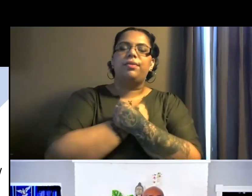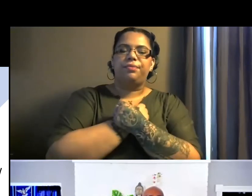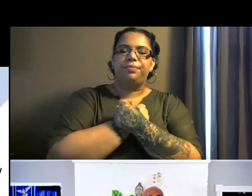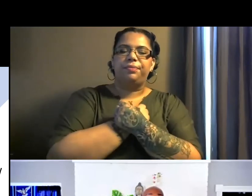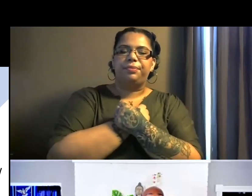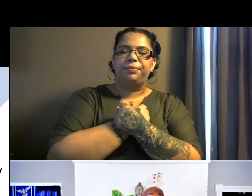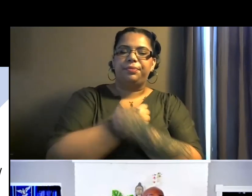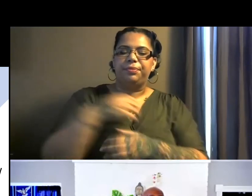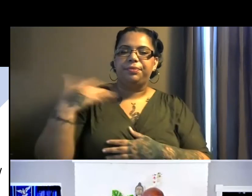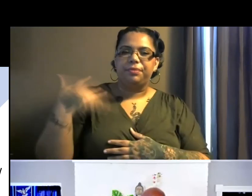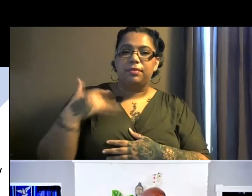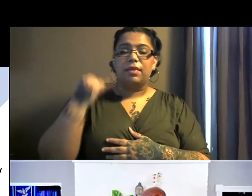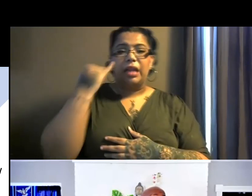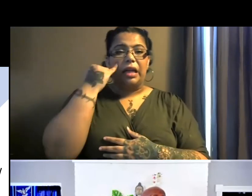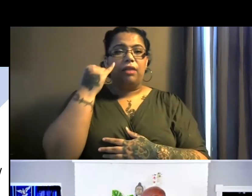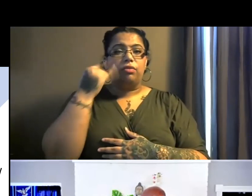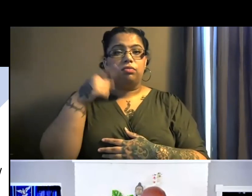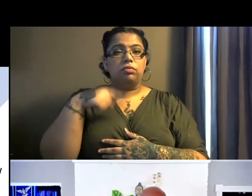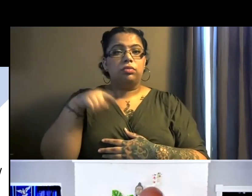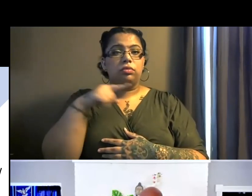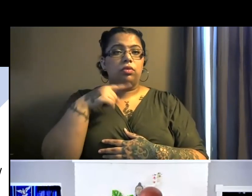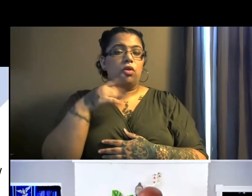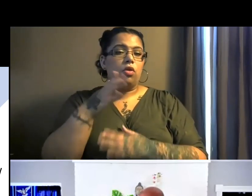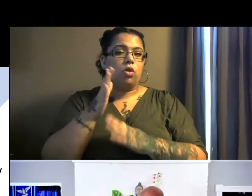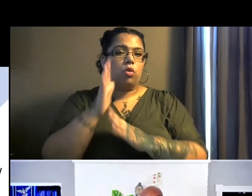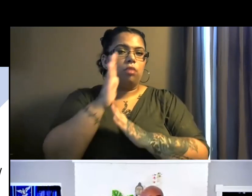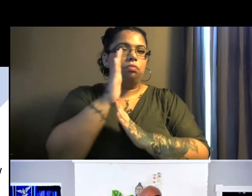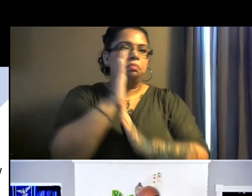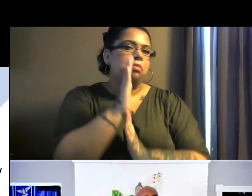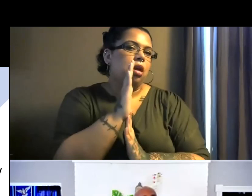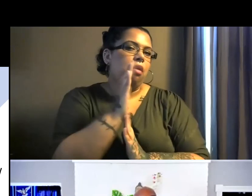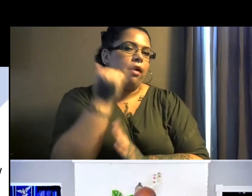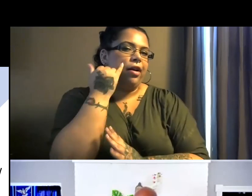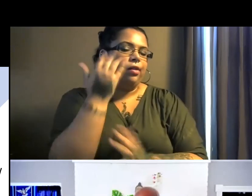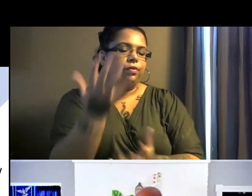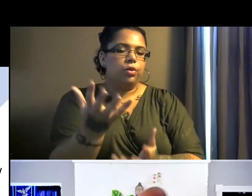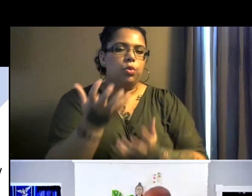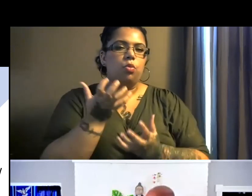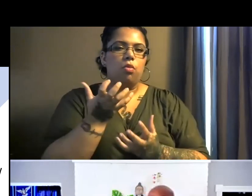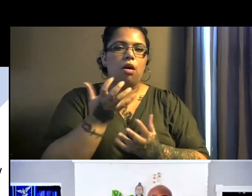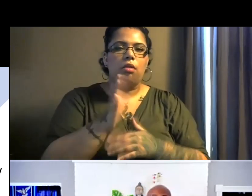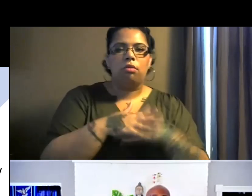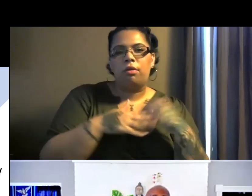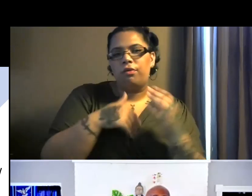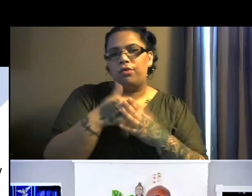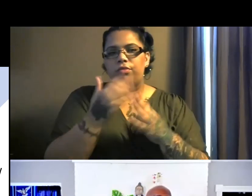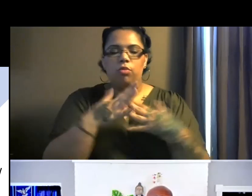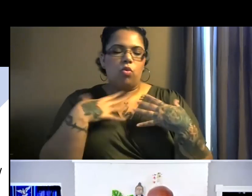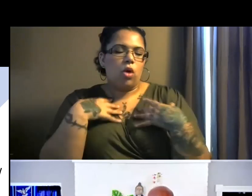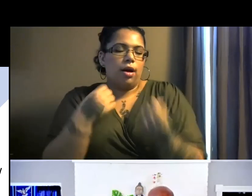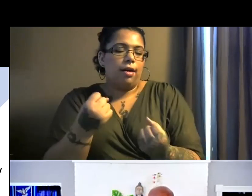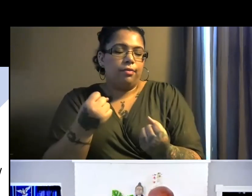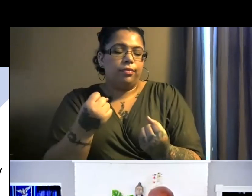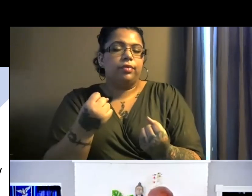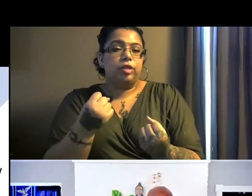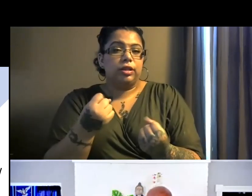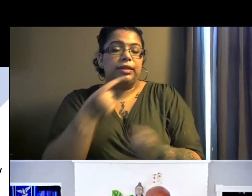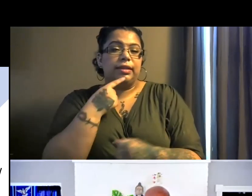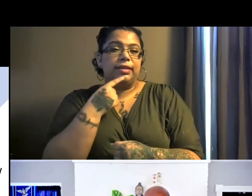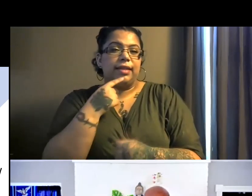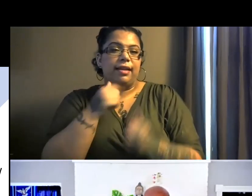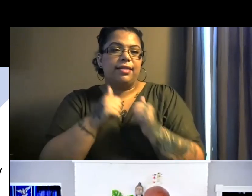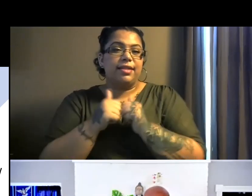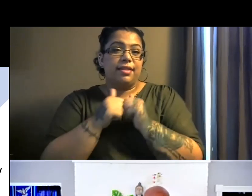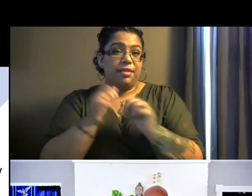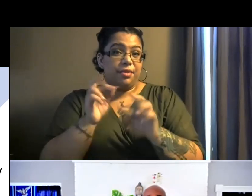Ah, so if you are so aligned, if you feel comfortable and confident, then let's say it's together. Are